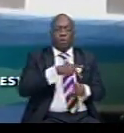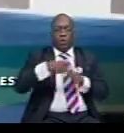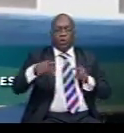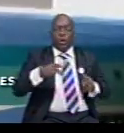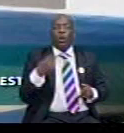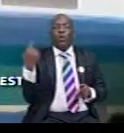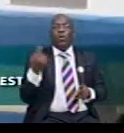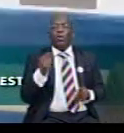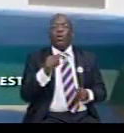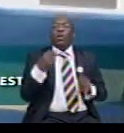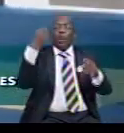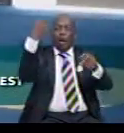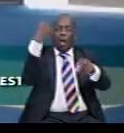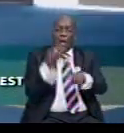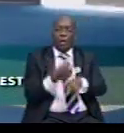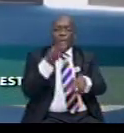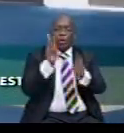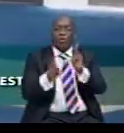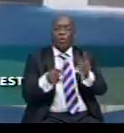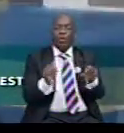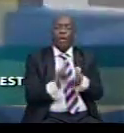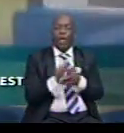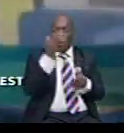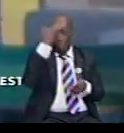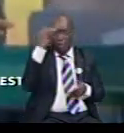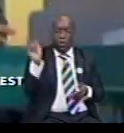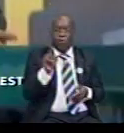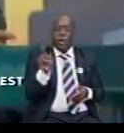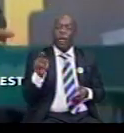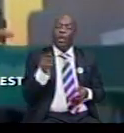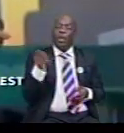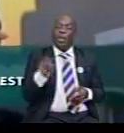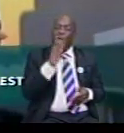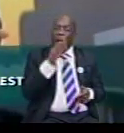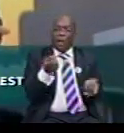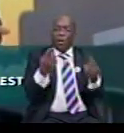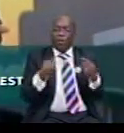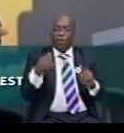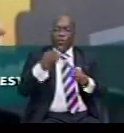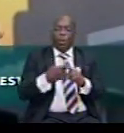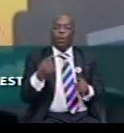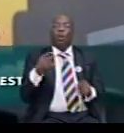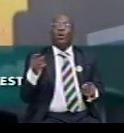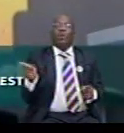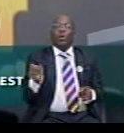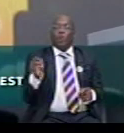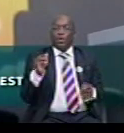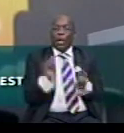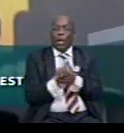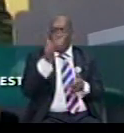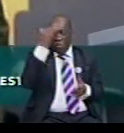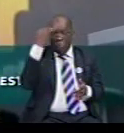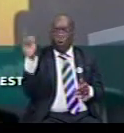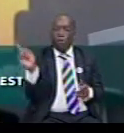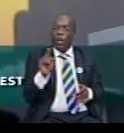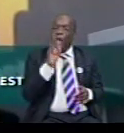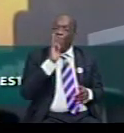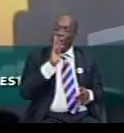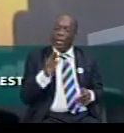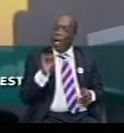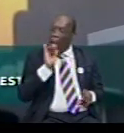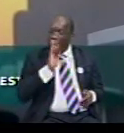coming from and where they are and what they have come here to do. You must be tough-minded. When